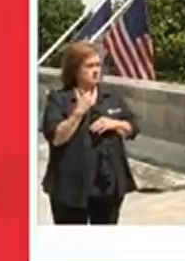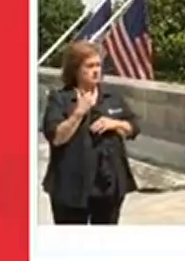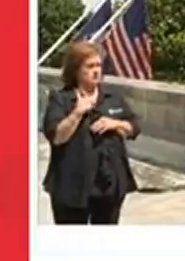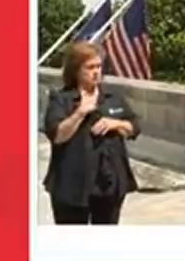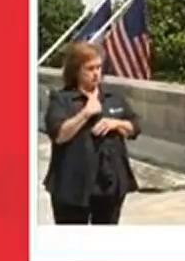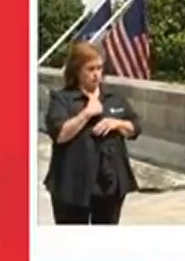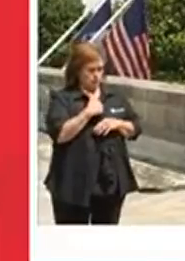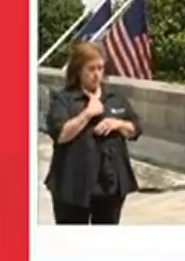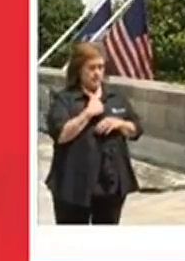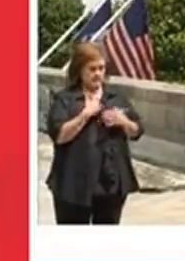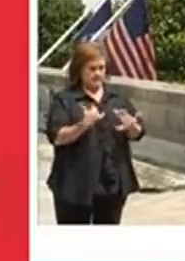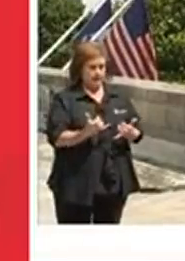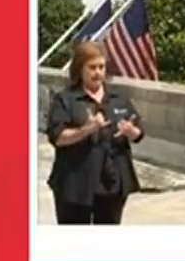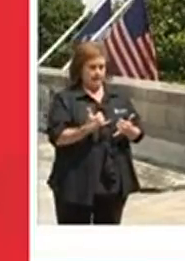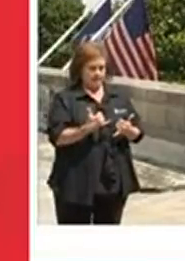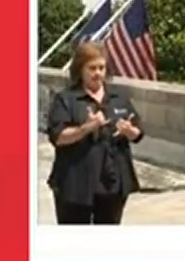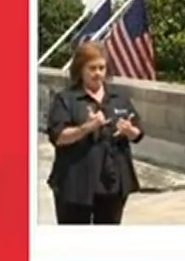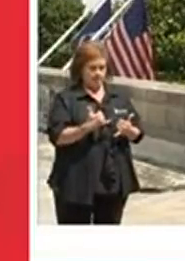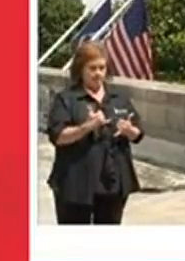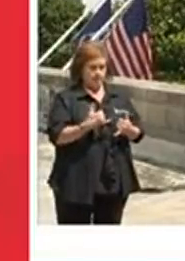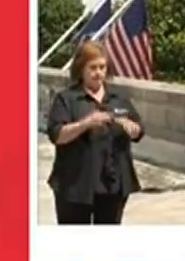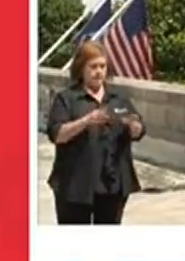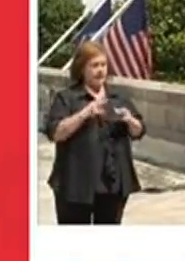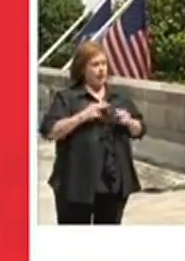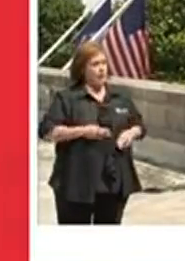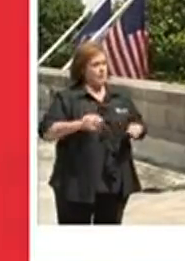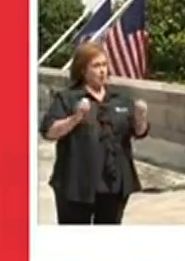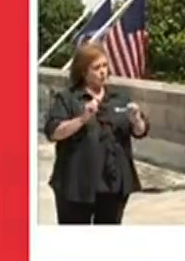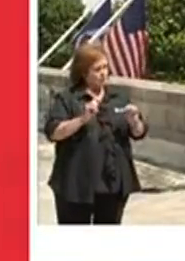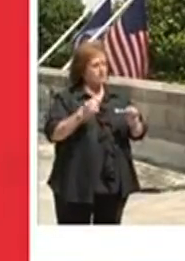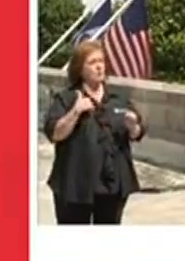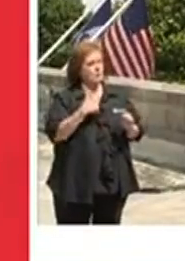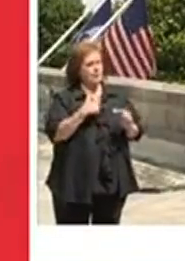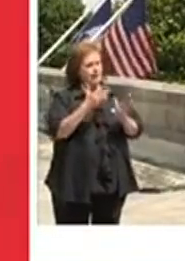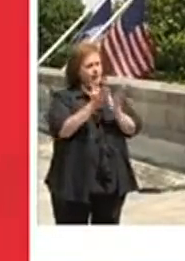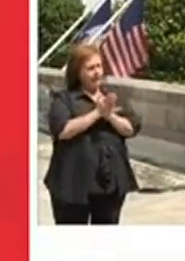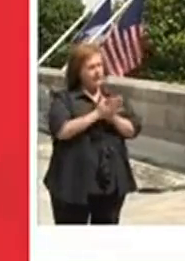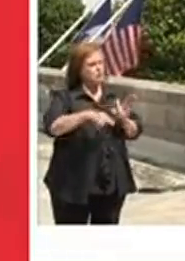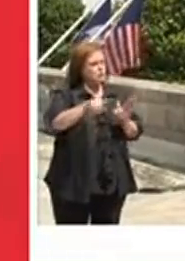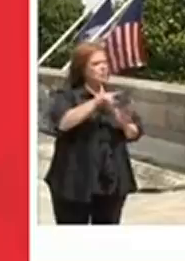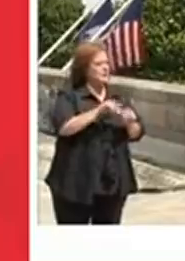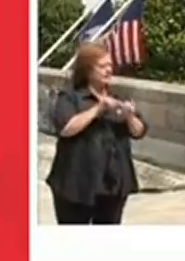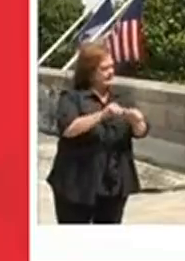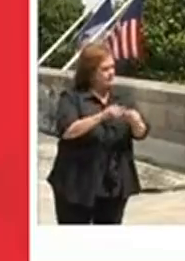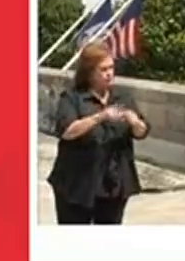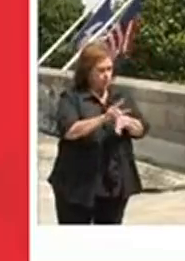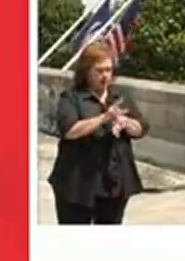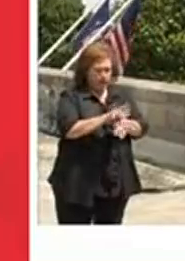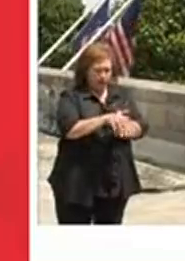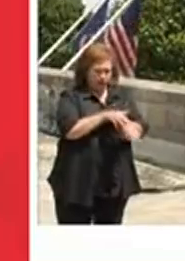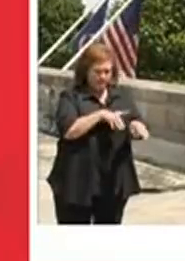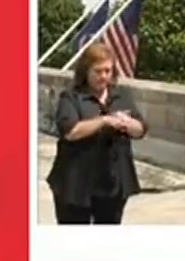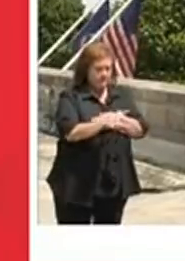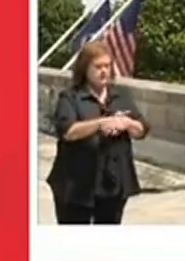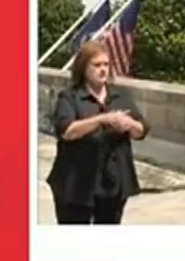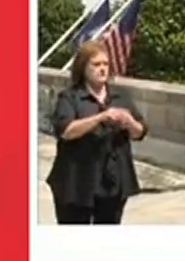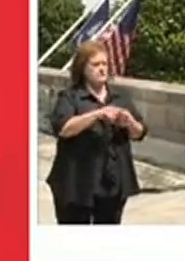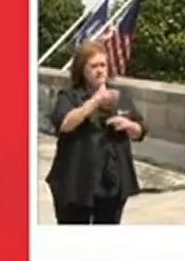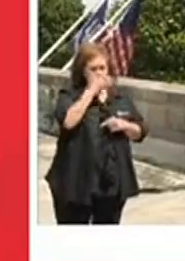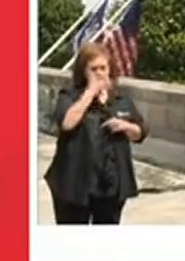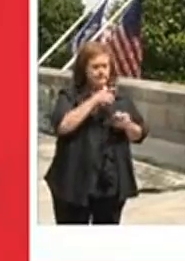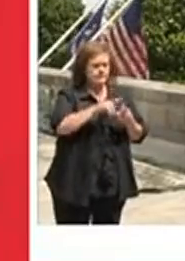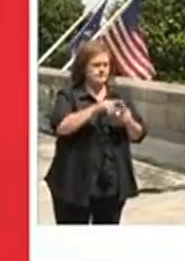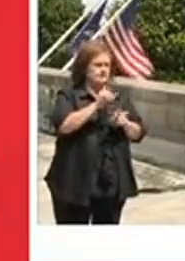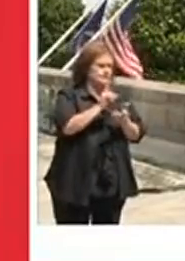health emergency, we're asking our citizens to continue to have your gloves, your masks, your hand